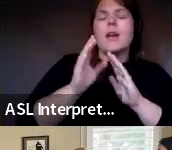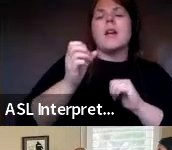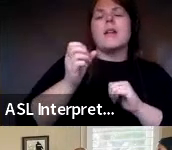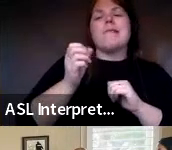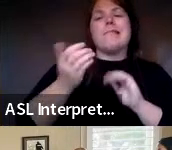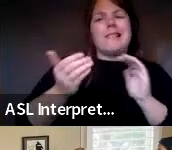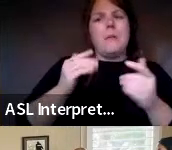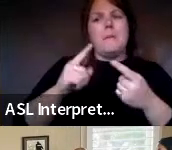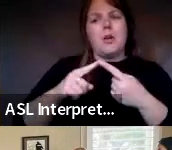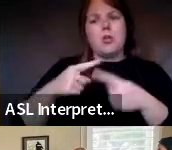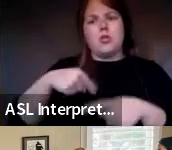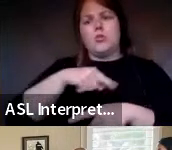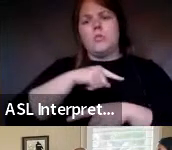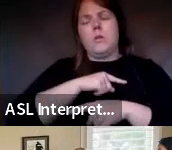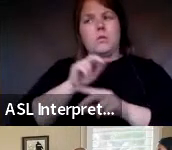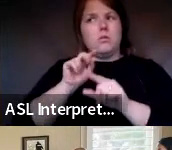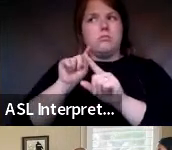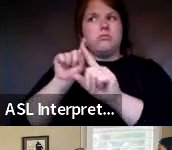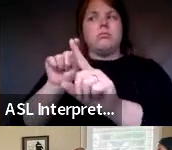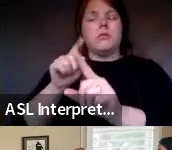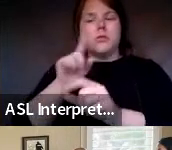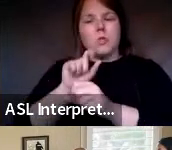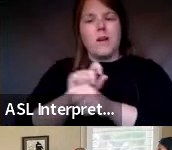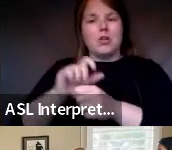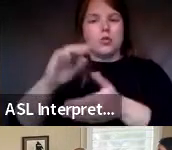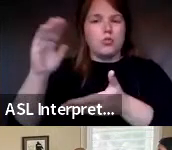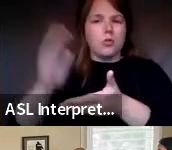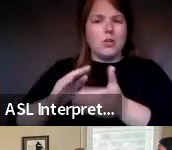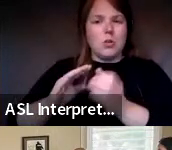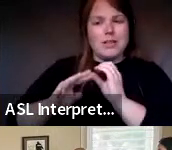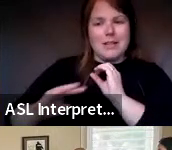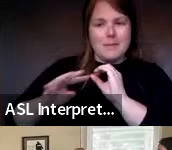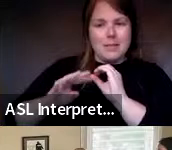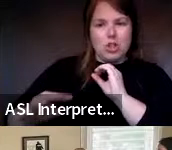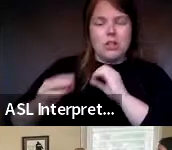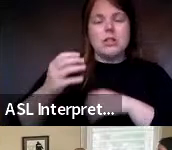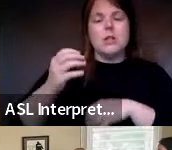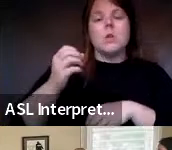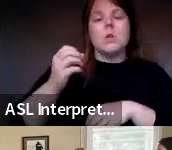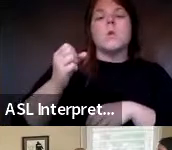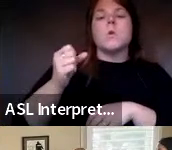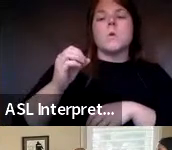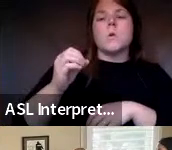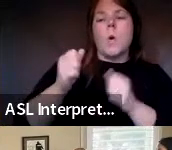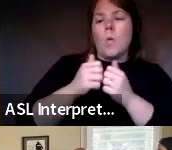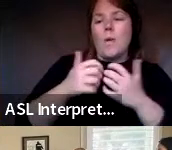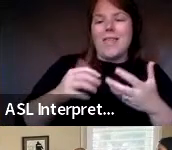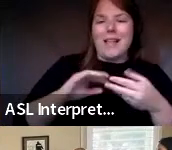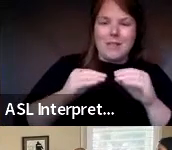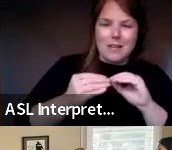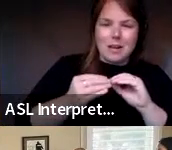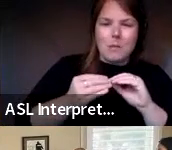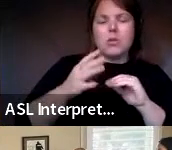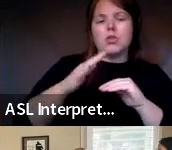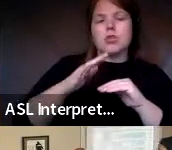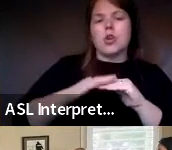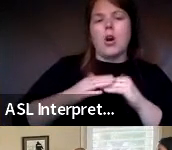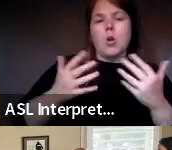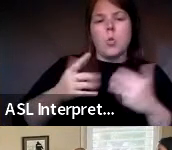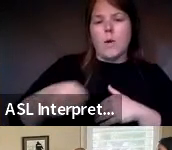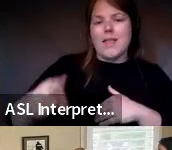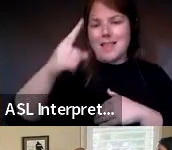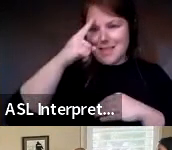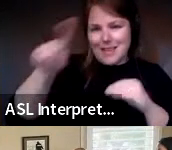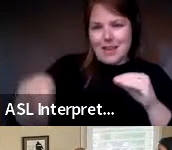looking to do to actually reduce emissions? So without having the numbers on what they think as far as how much they